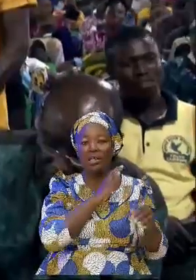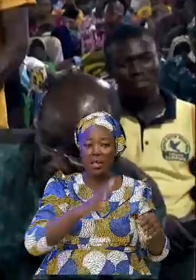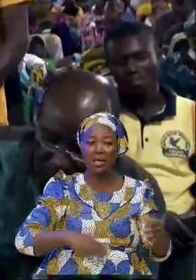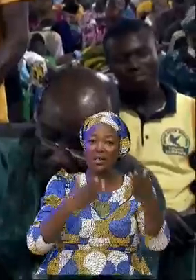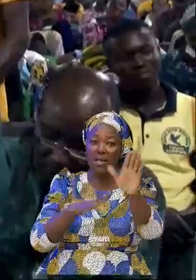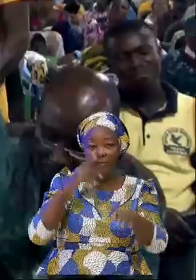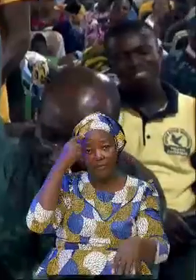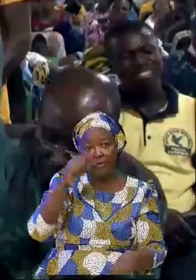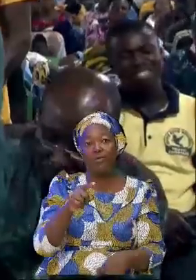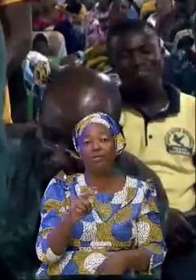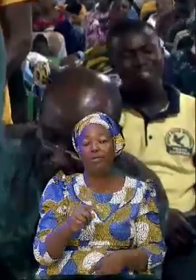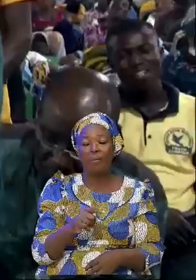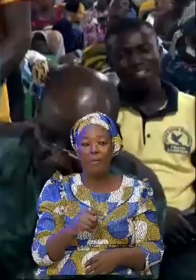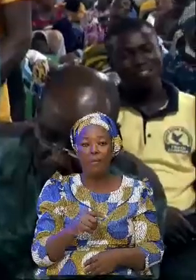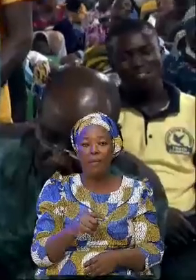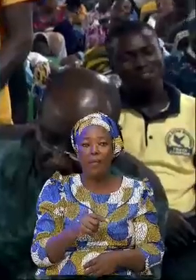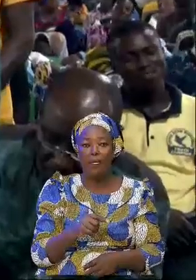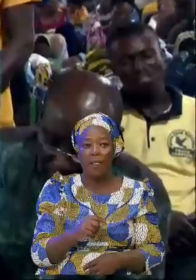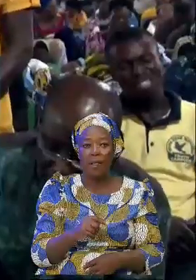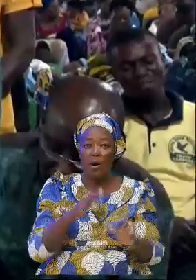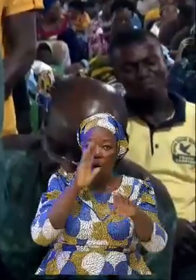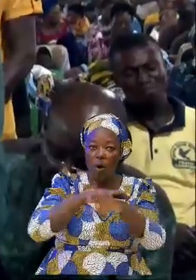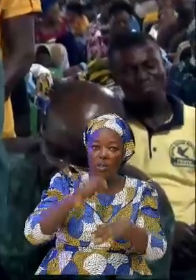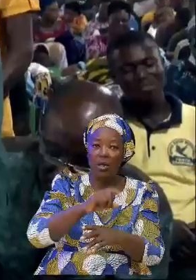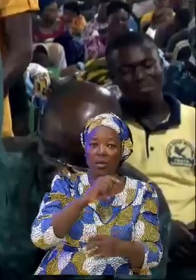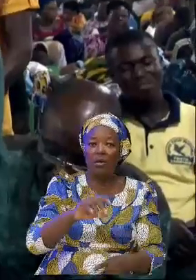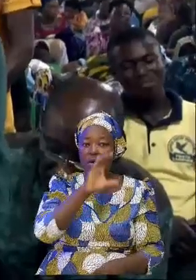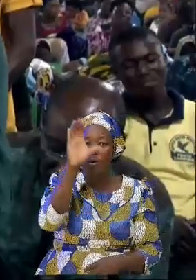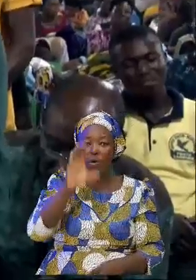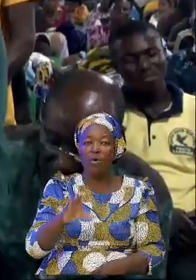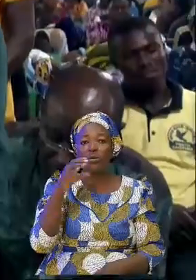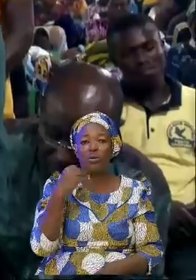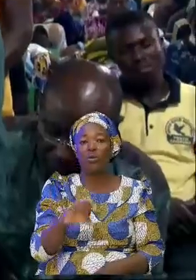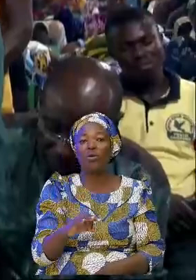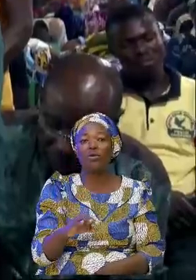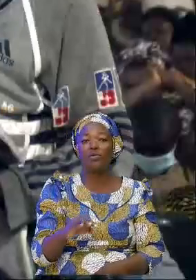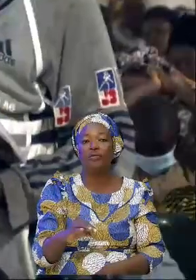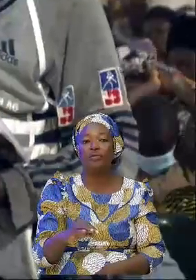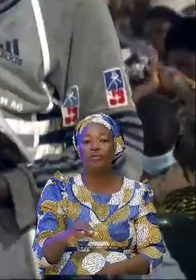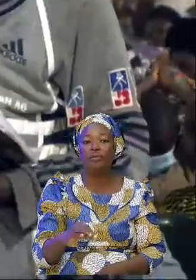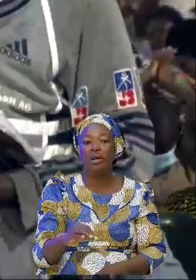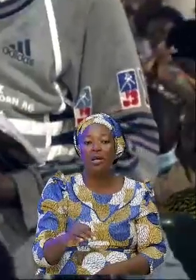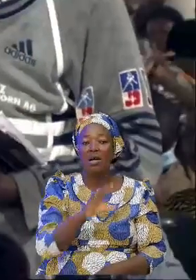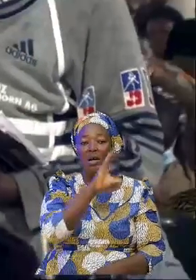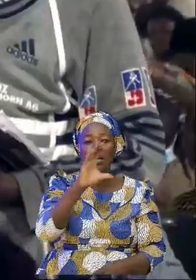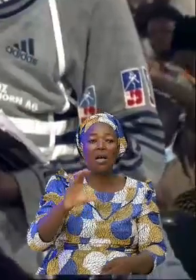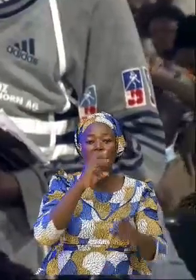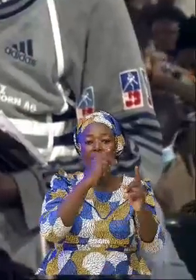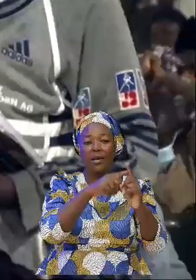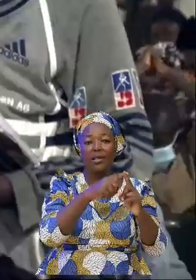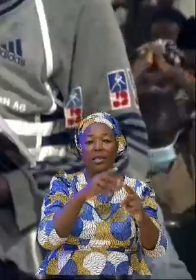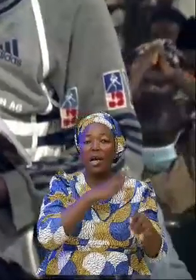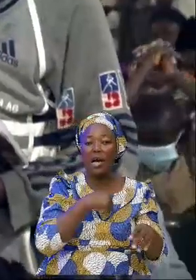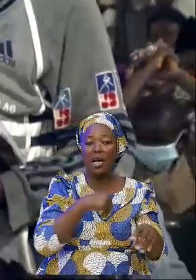Tell him you believe that Christ died for you on the cross of Calvary,